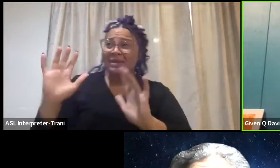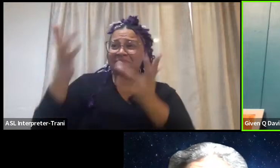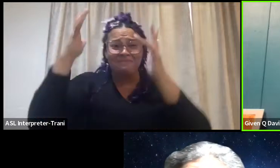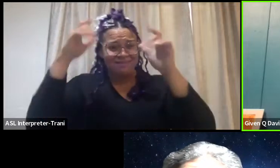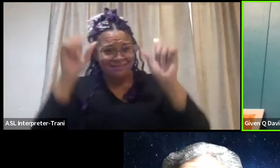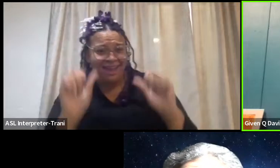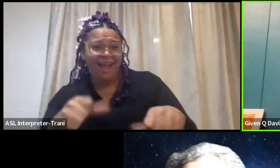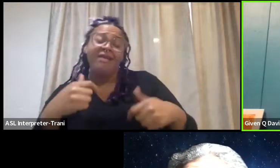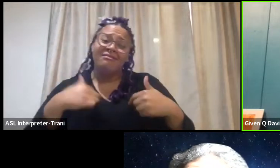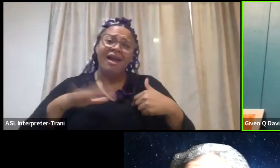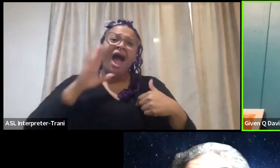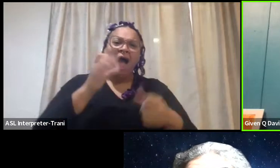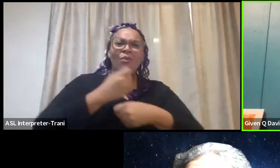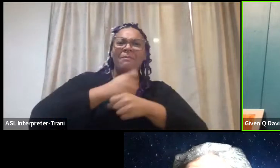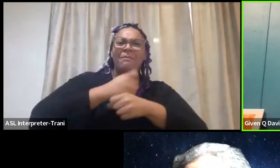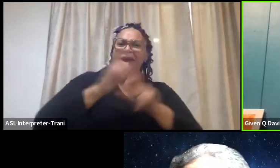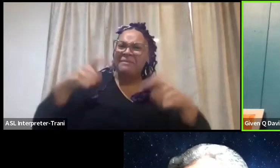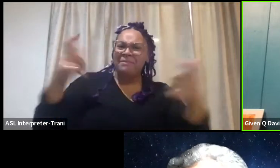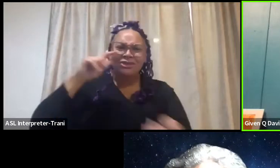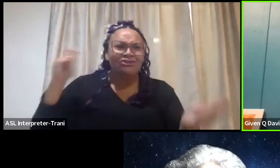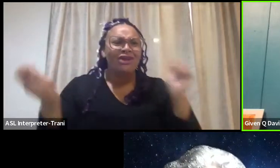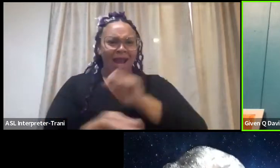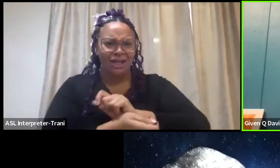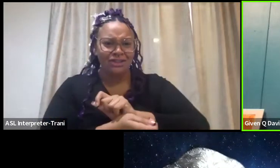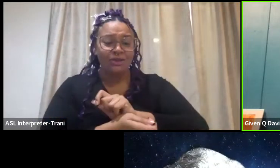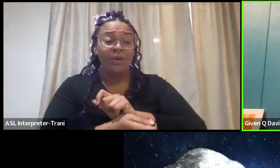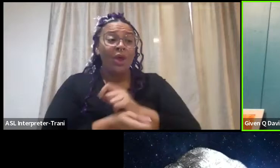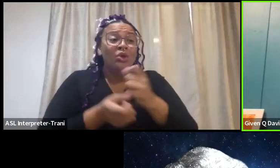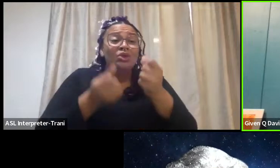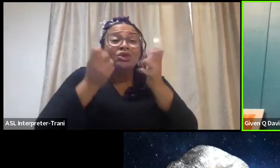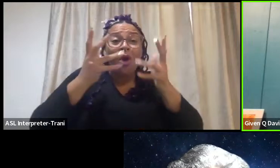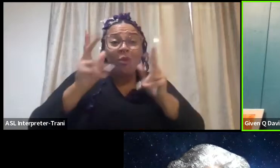to make this huge change when there are so many people